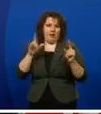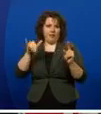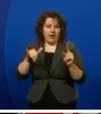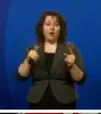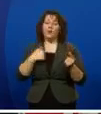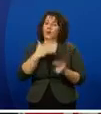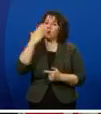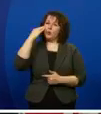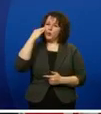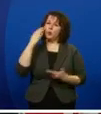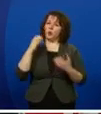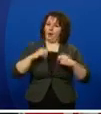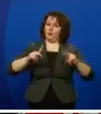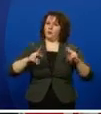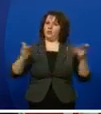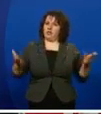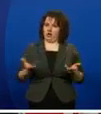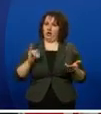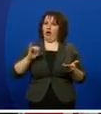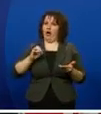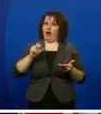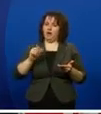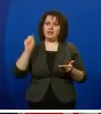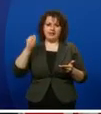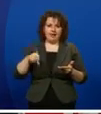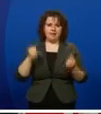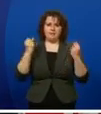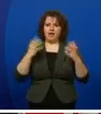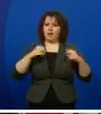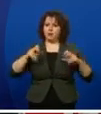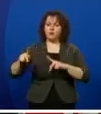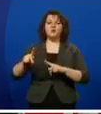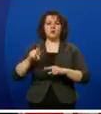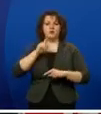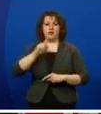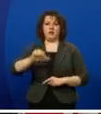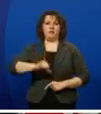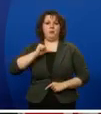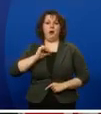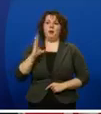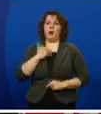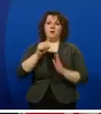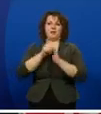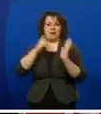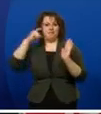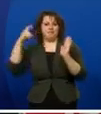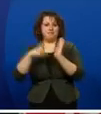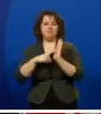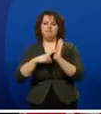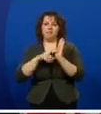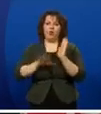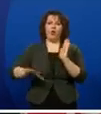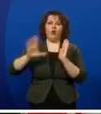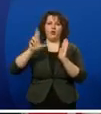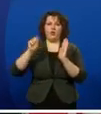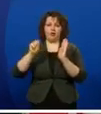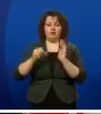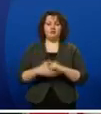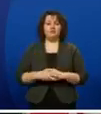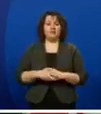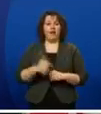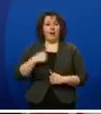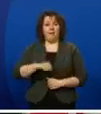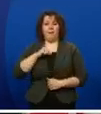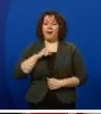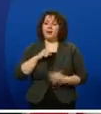that opportunity lives here, we can be very proud that our state has been recognized across the country. I know that I certainly am. And with that, we'll